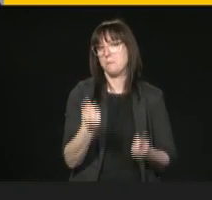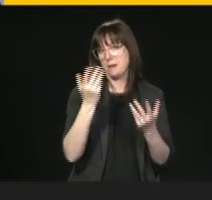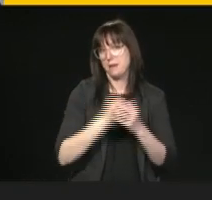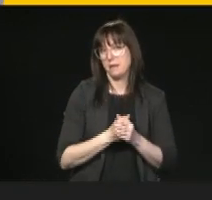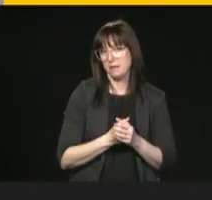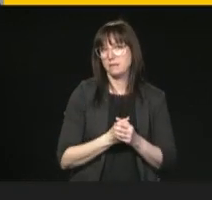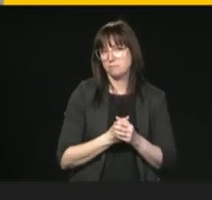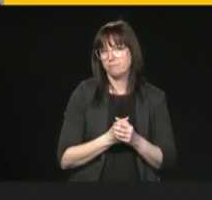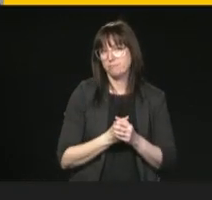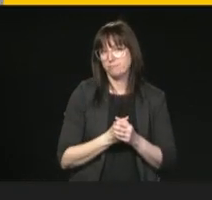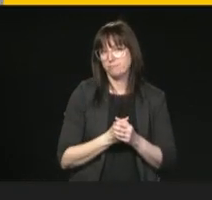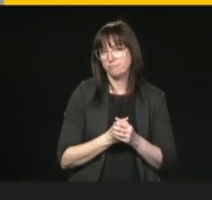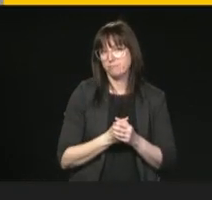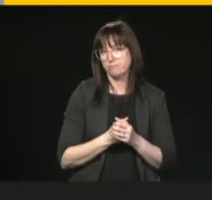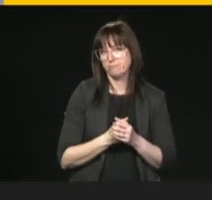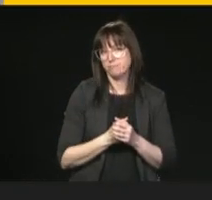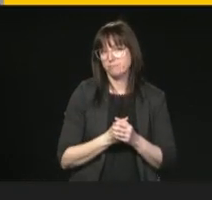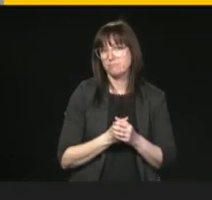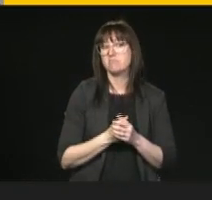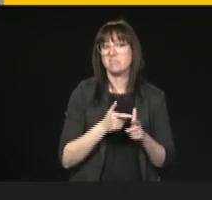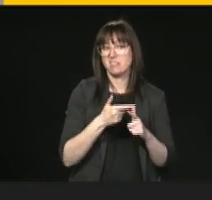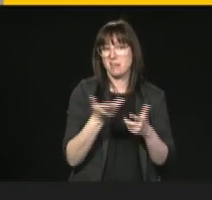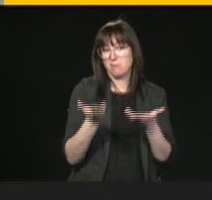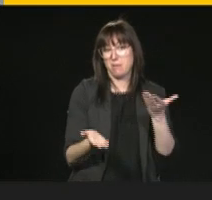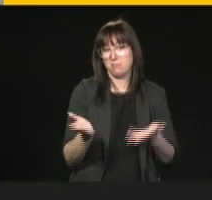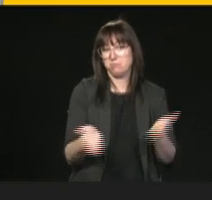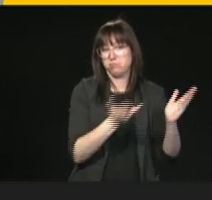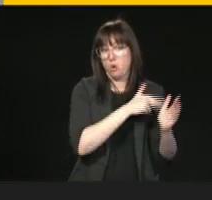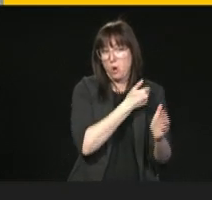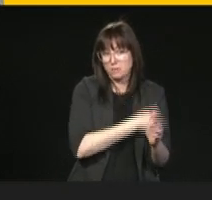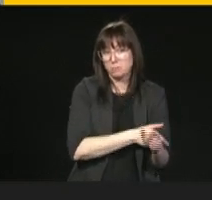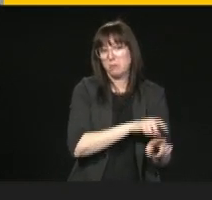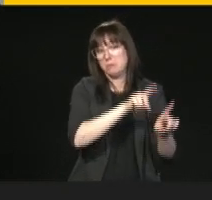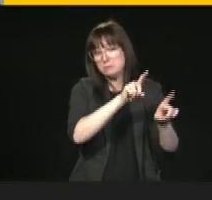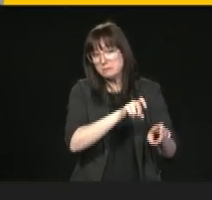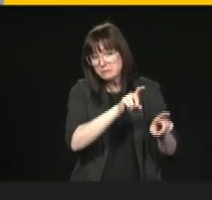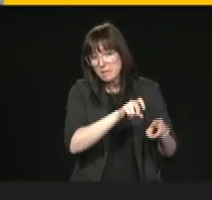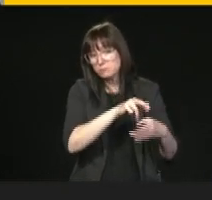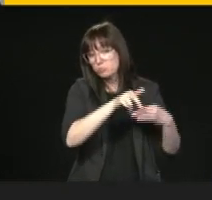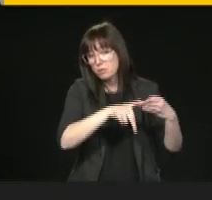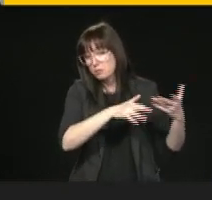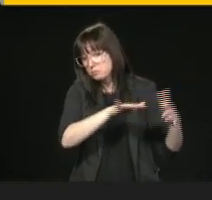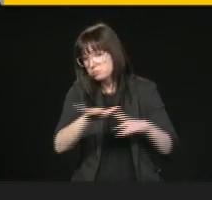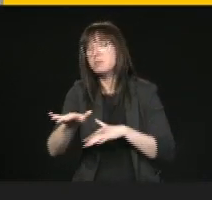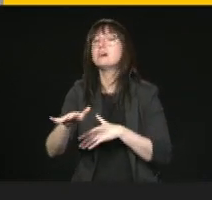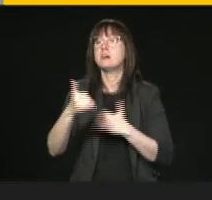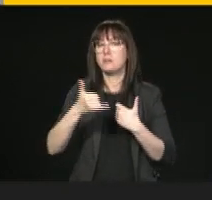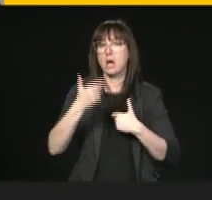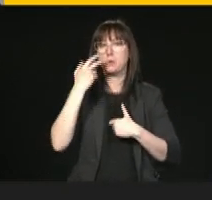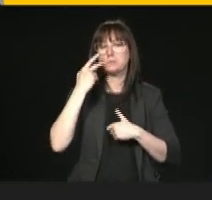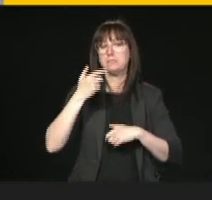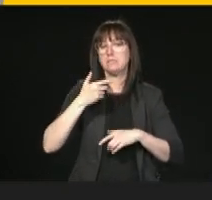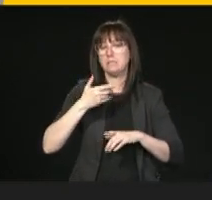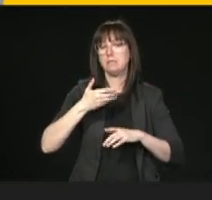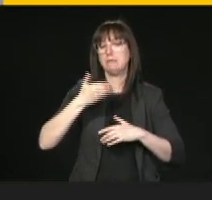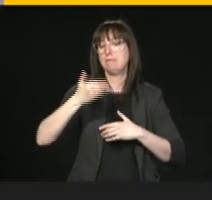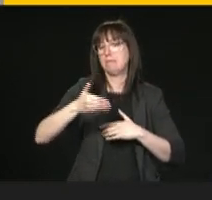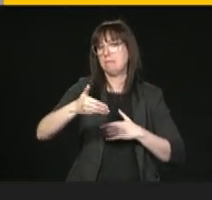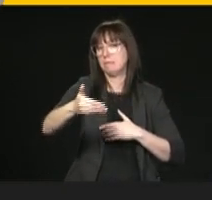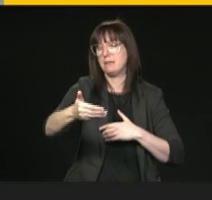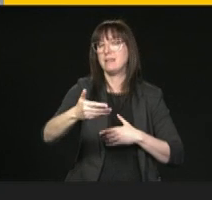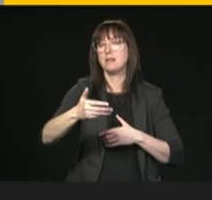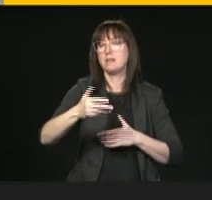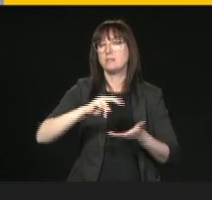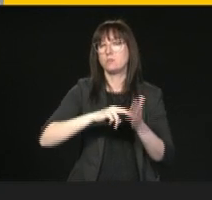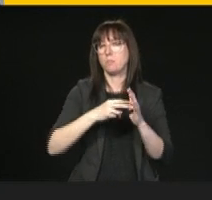medical care, getting tests and getting those results. So that's what we might anticipate as sort of being the worst. And then hopefully now with